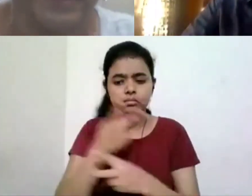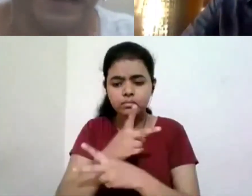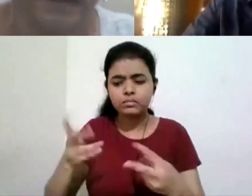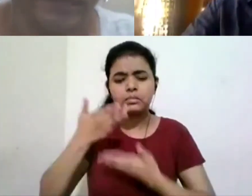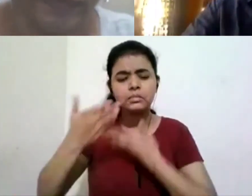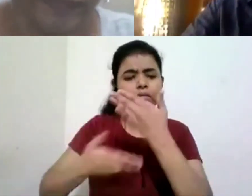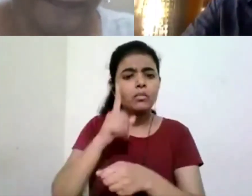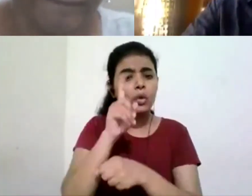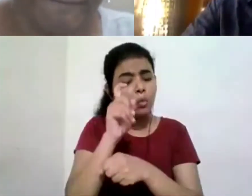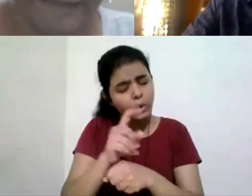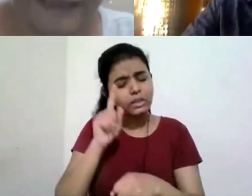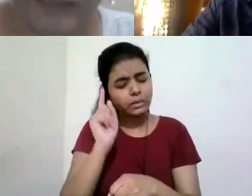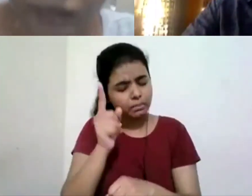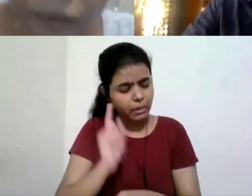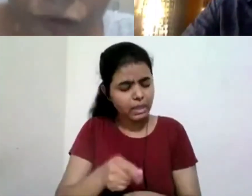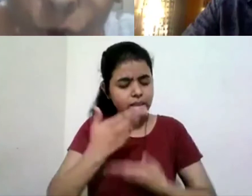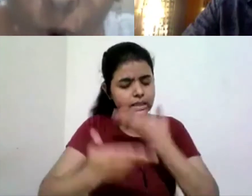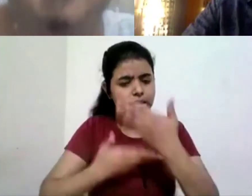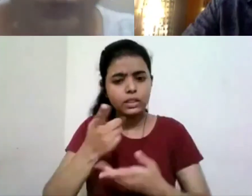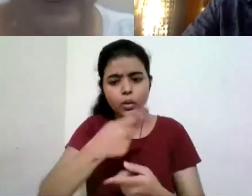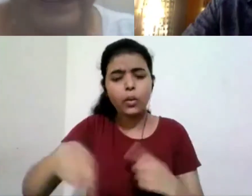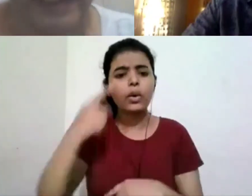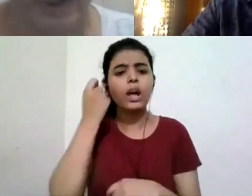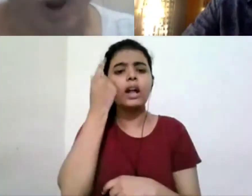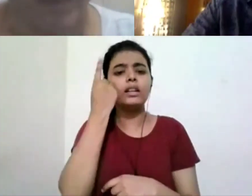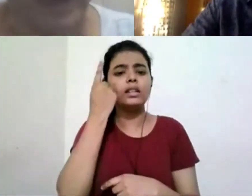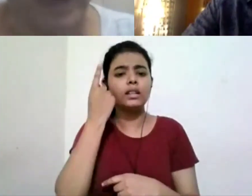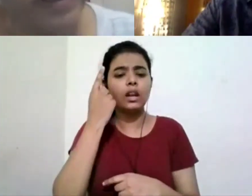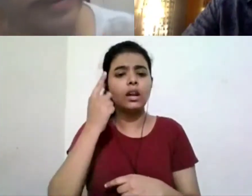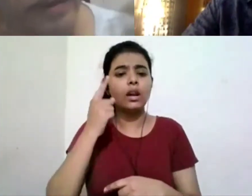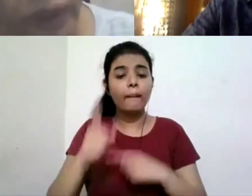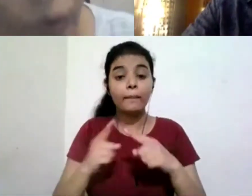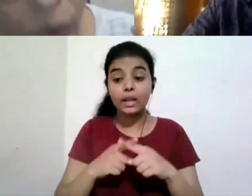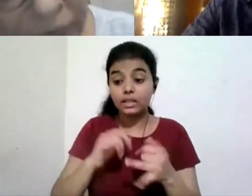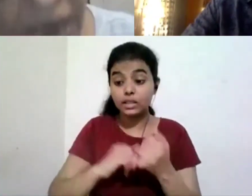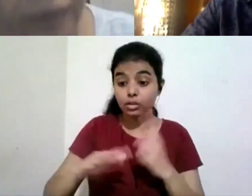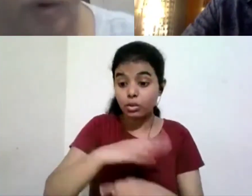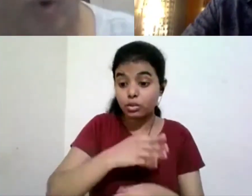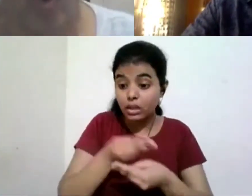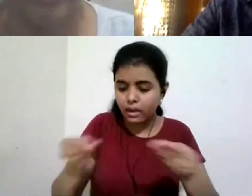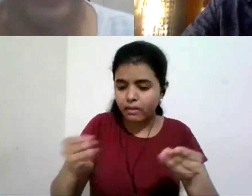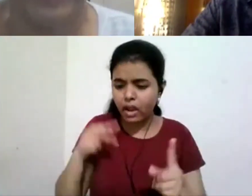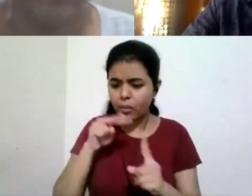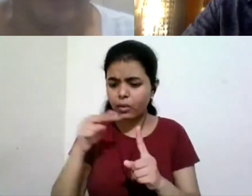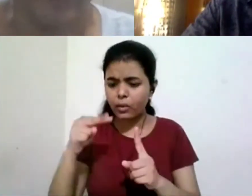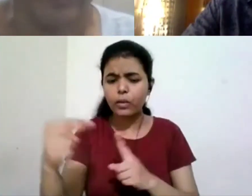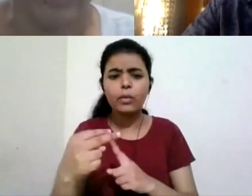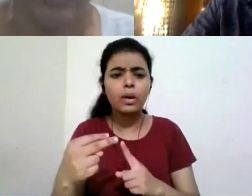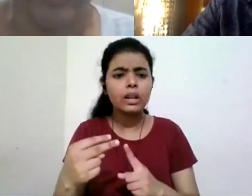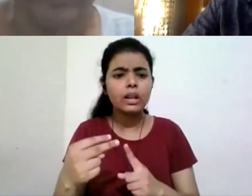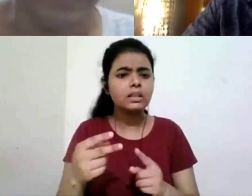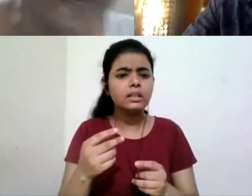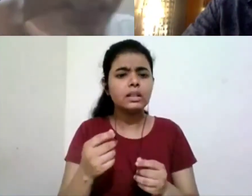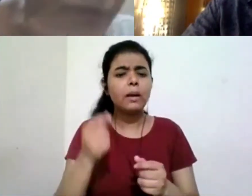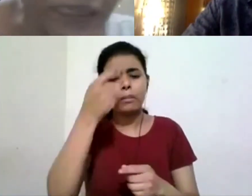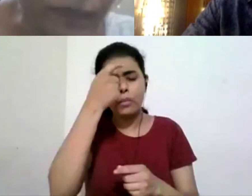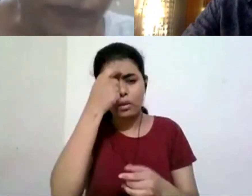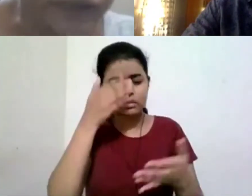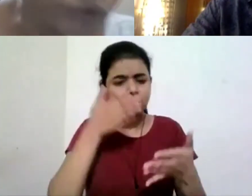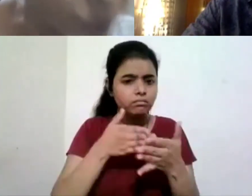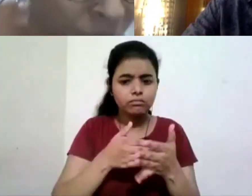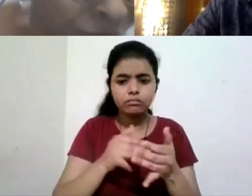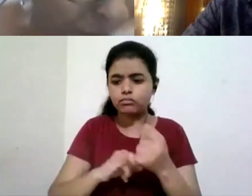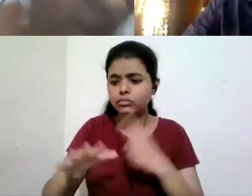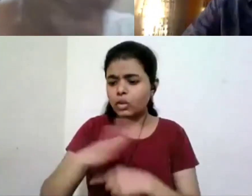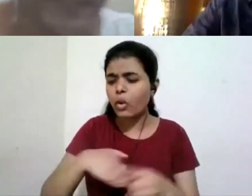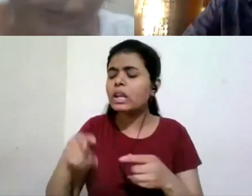first semester and kind of saw to it that they comprehended it. We looked at a whole range of problem situations, made them interpret